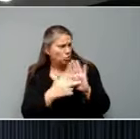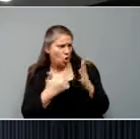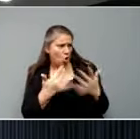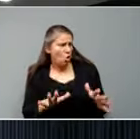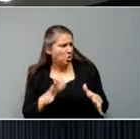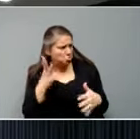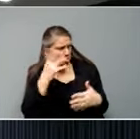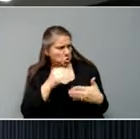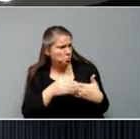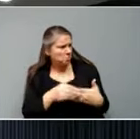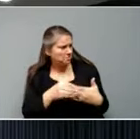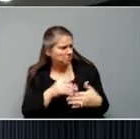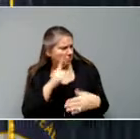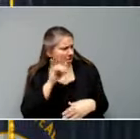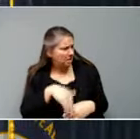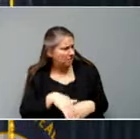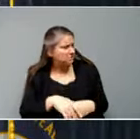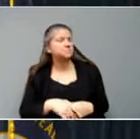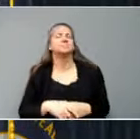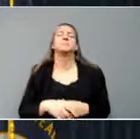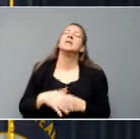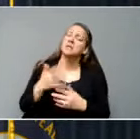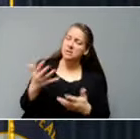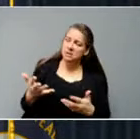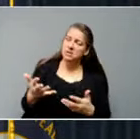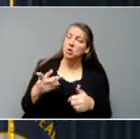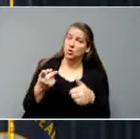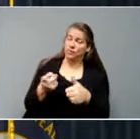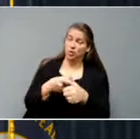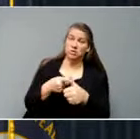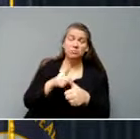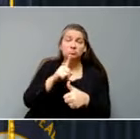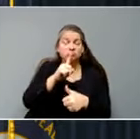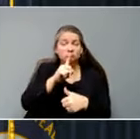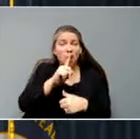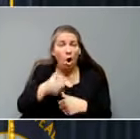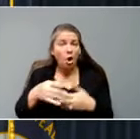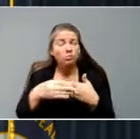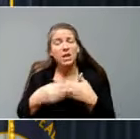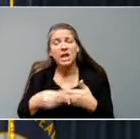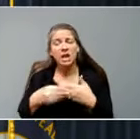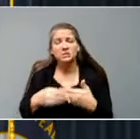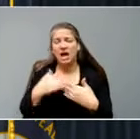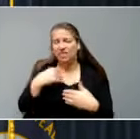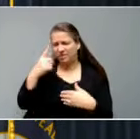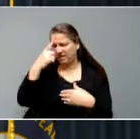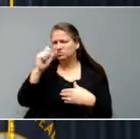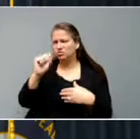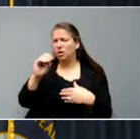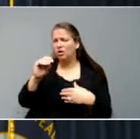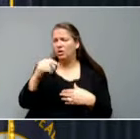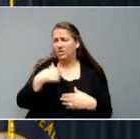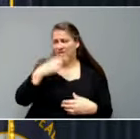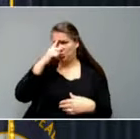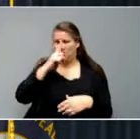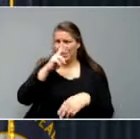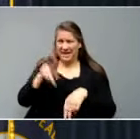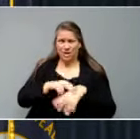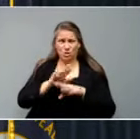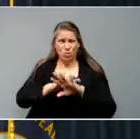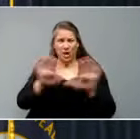regard? So first, they are, I believe, lenient. I mean, I believe nationwide, 80% of